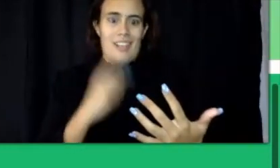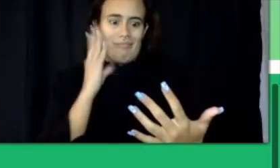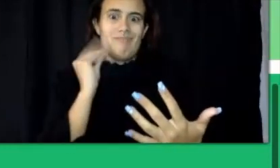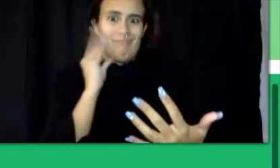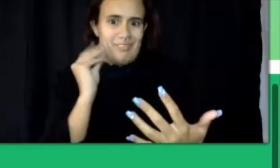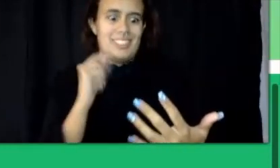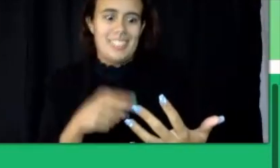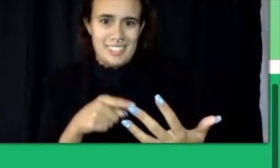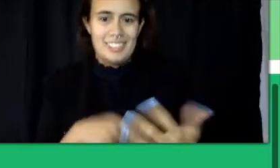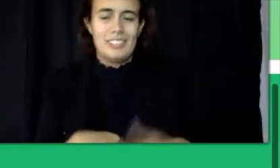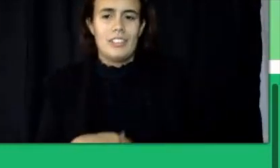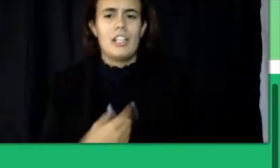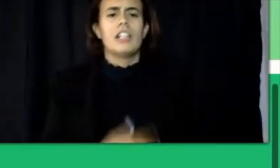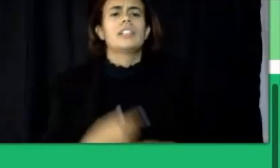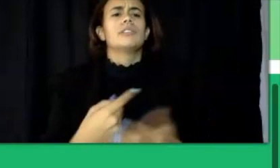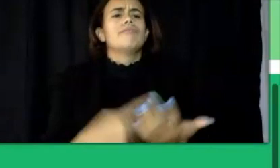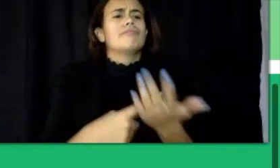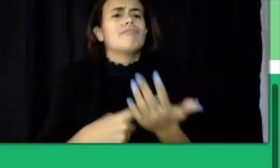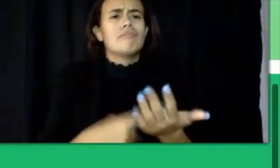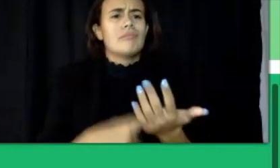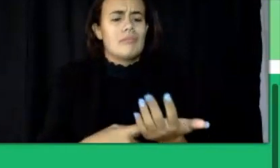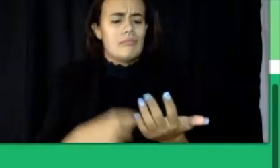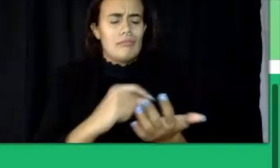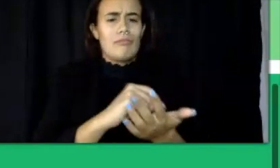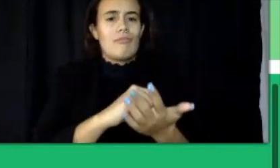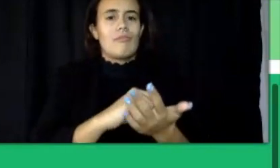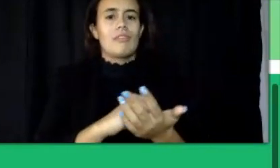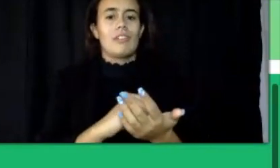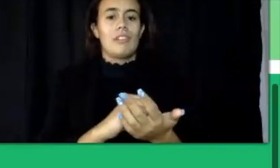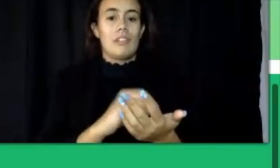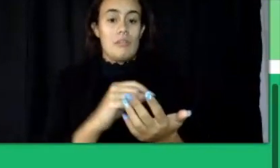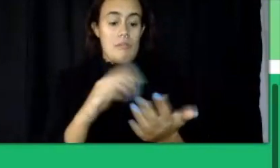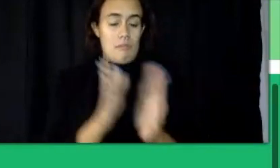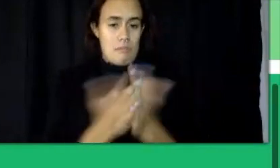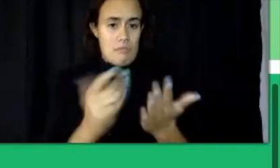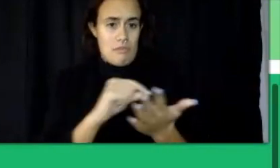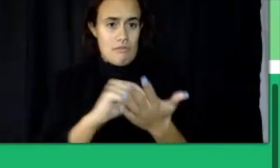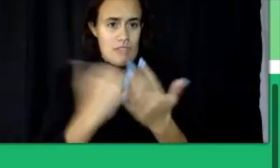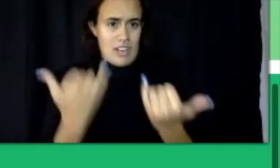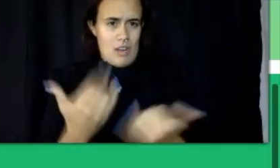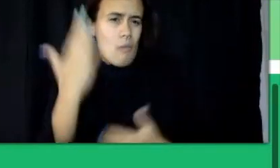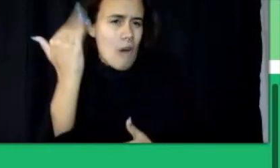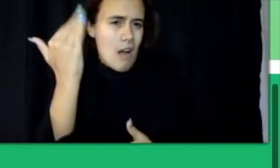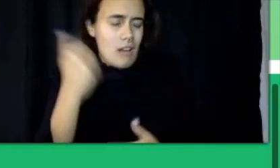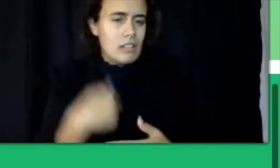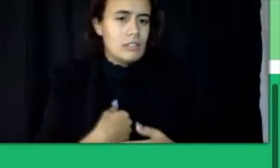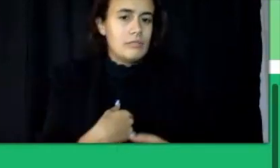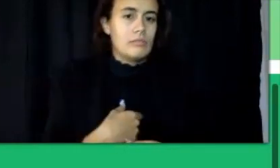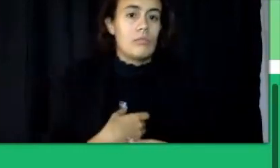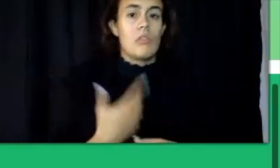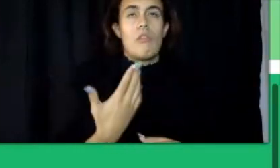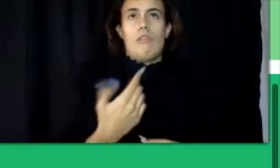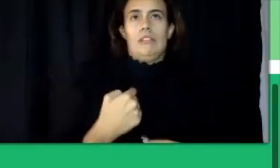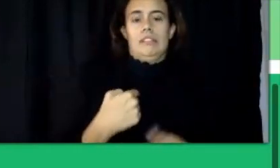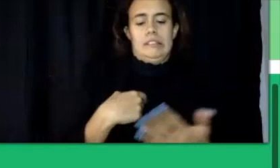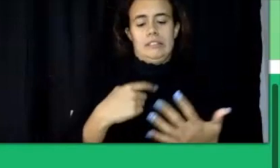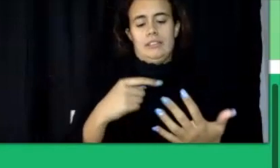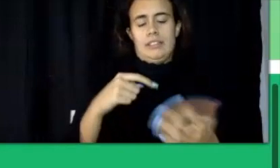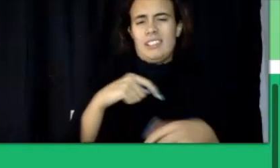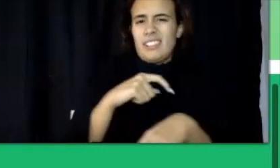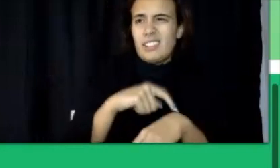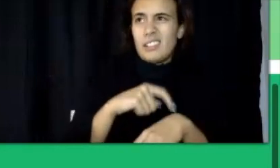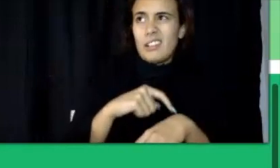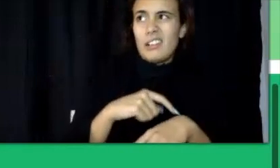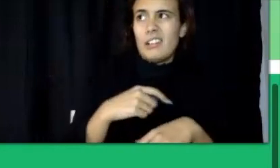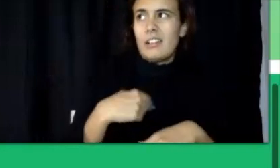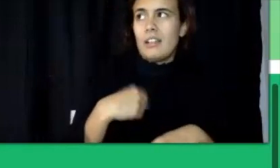Yeah, but tell us, why did you want to write this book right now? I didn't really put time on it per se, but I just think off